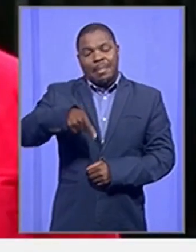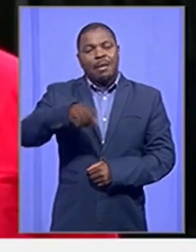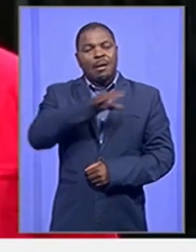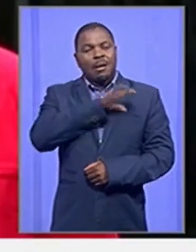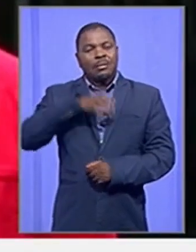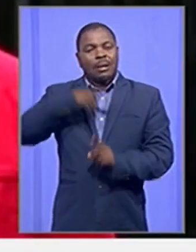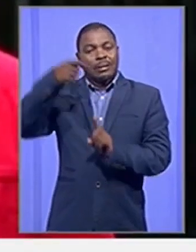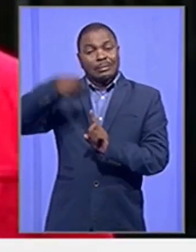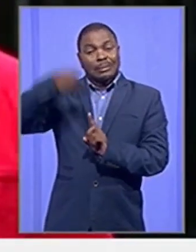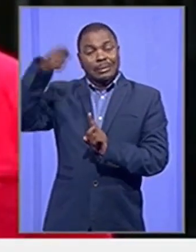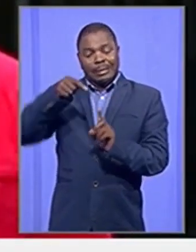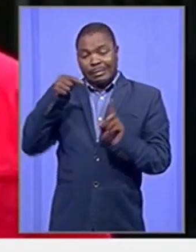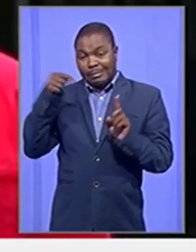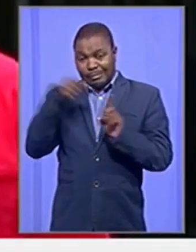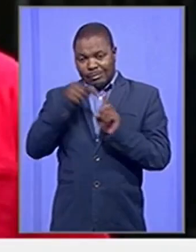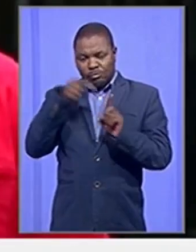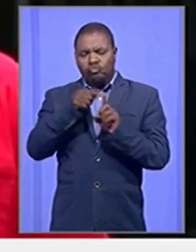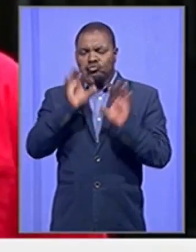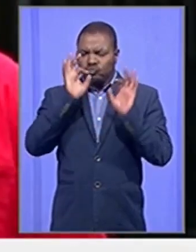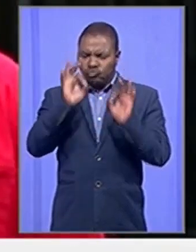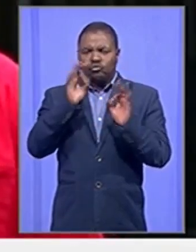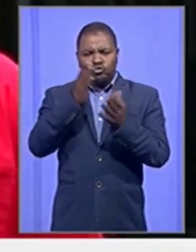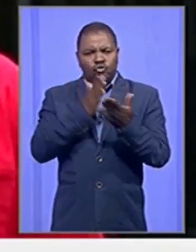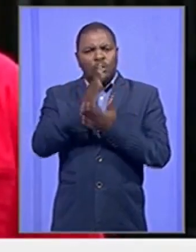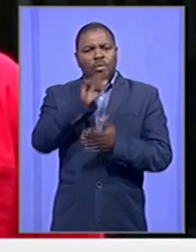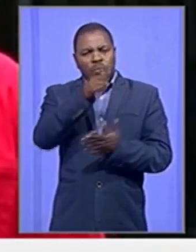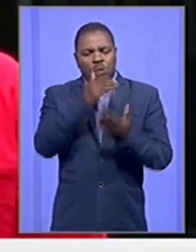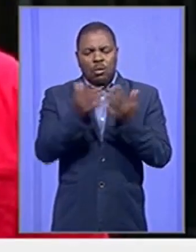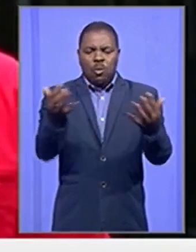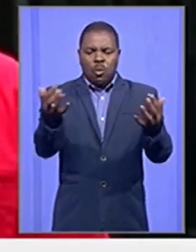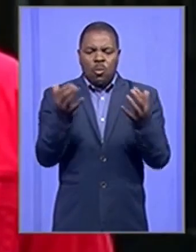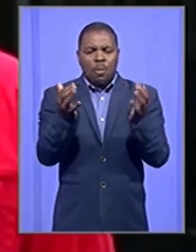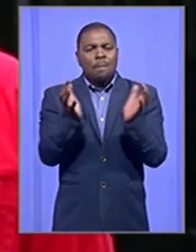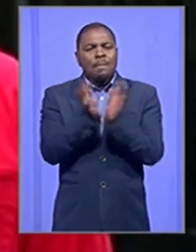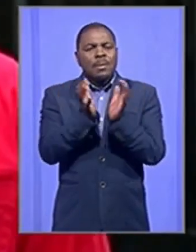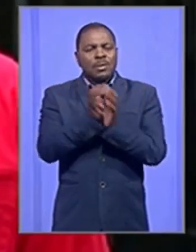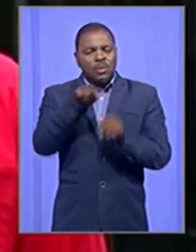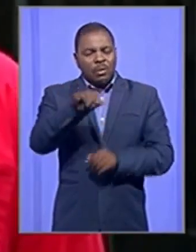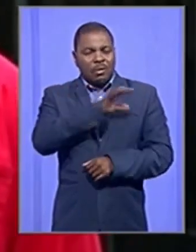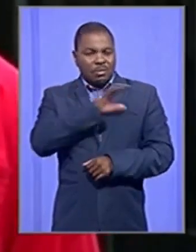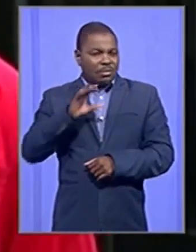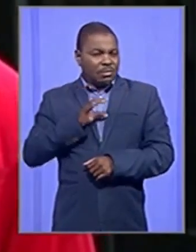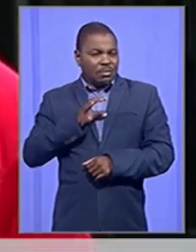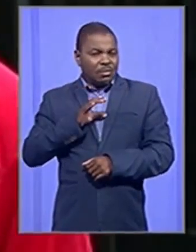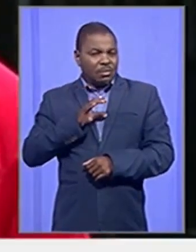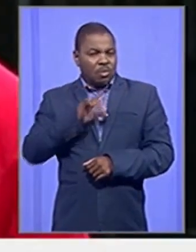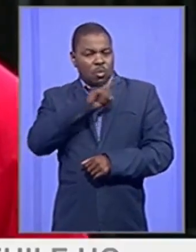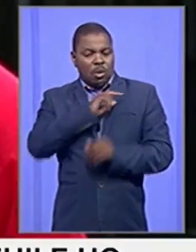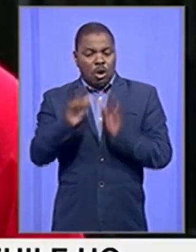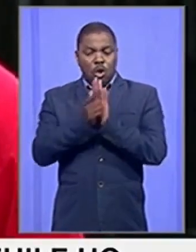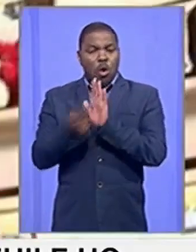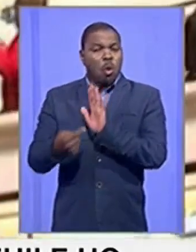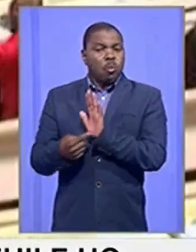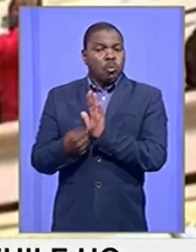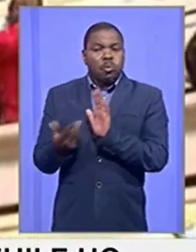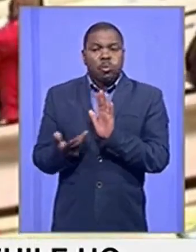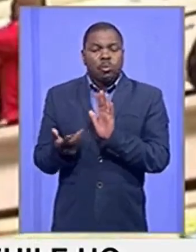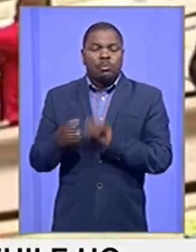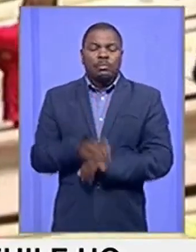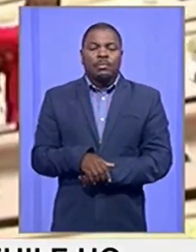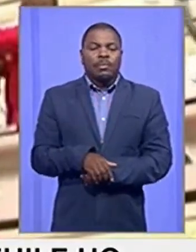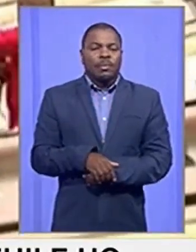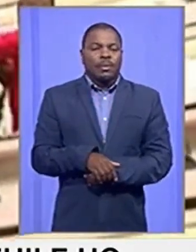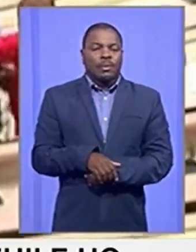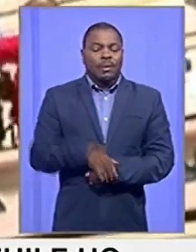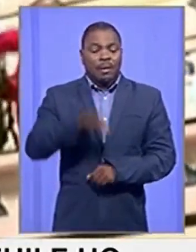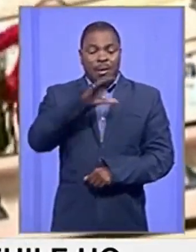who's rightfully so to call meetings of council in terms of the legislation and the law. Ba